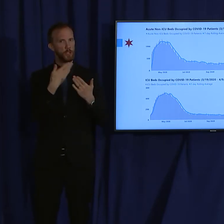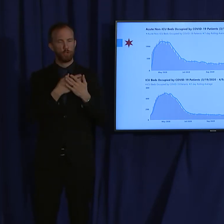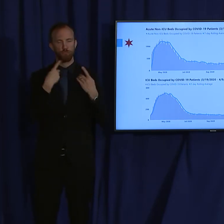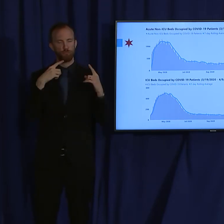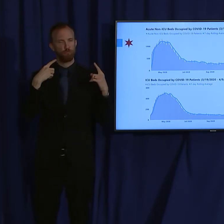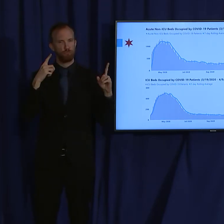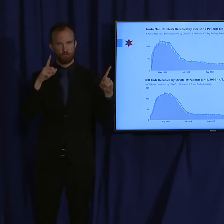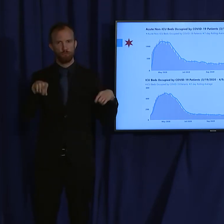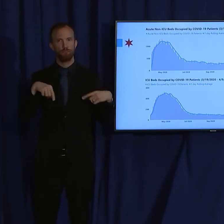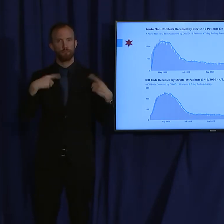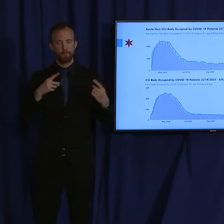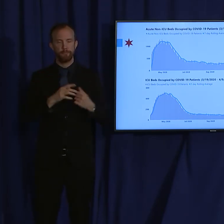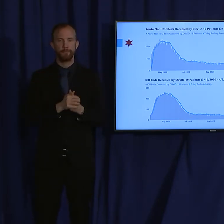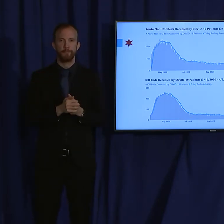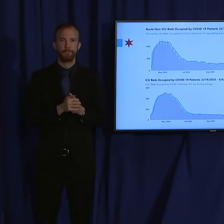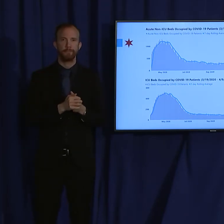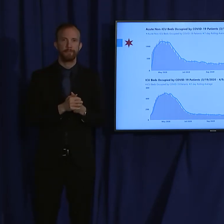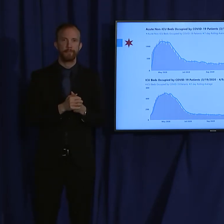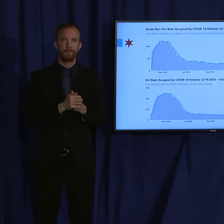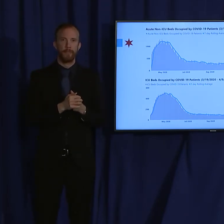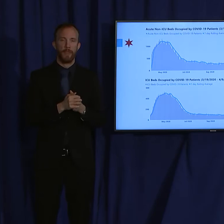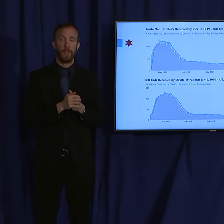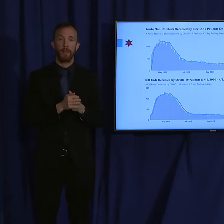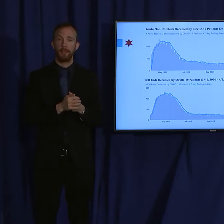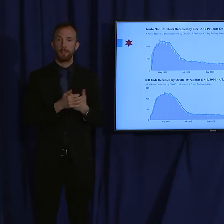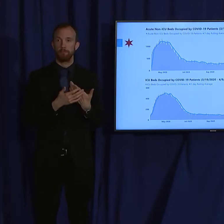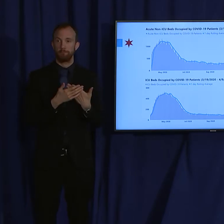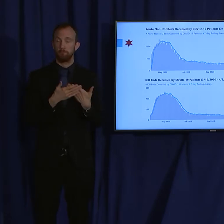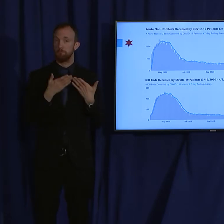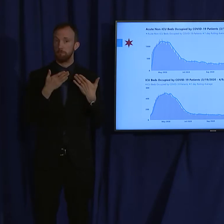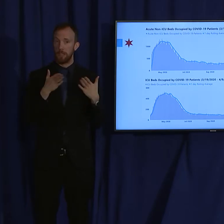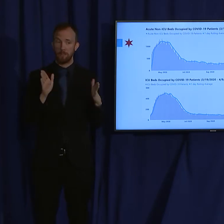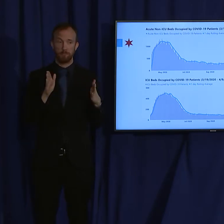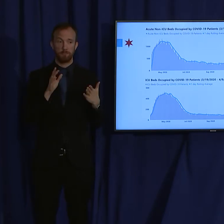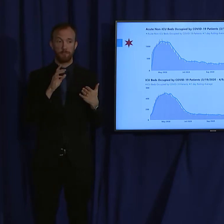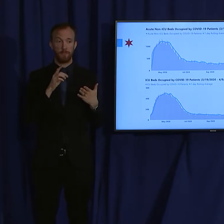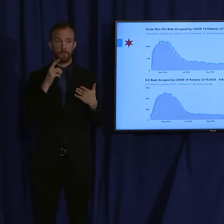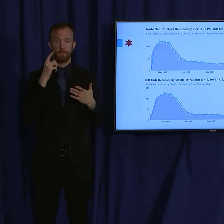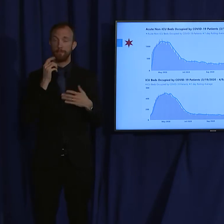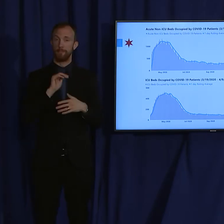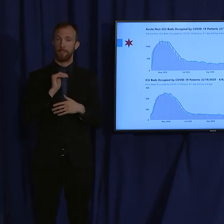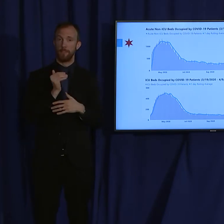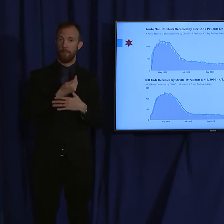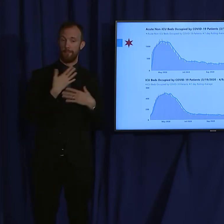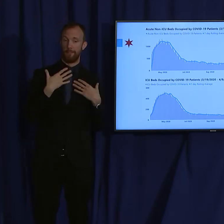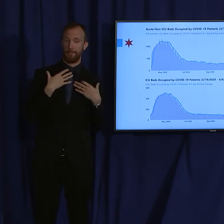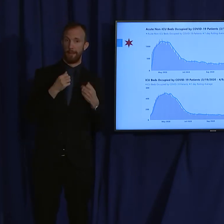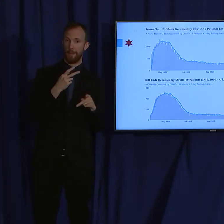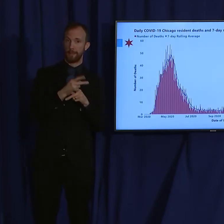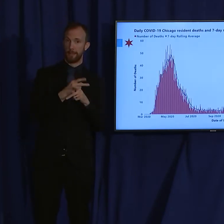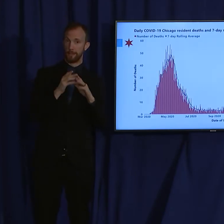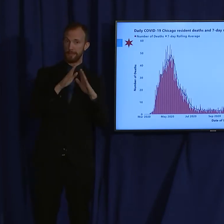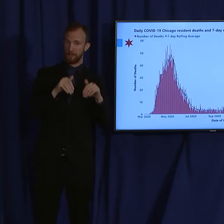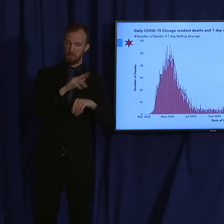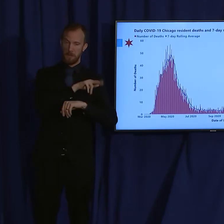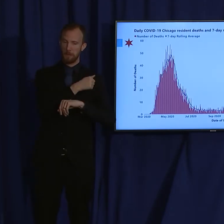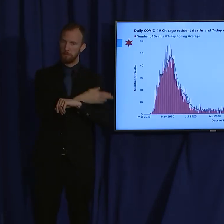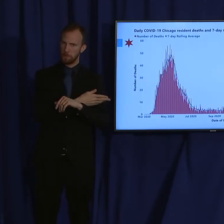and that broadly, at least related to the healthcare system, we remain in reasonable control at this